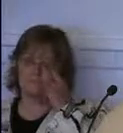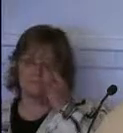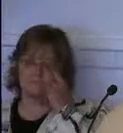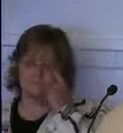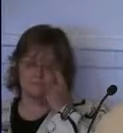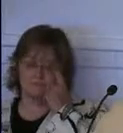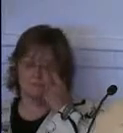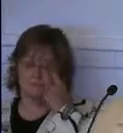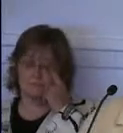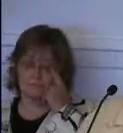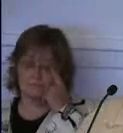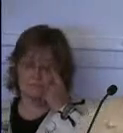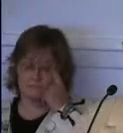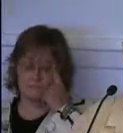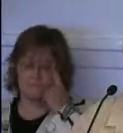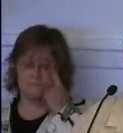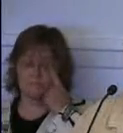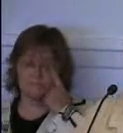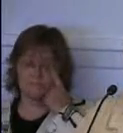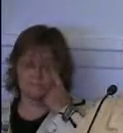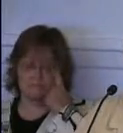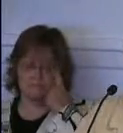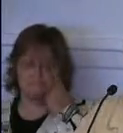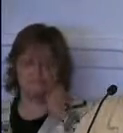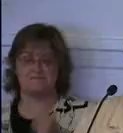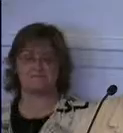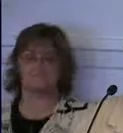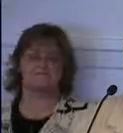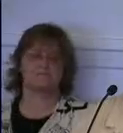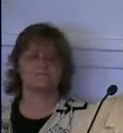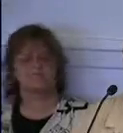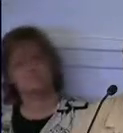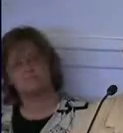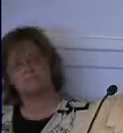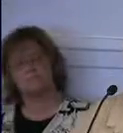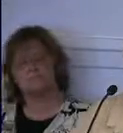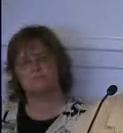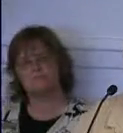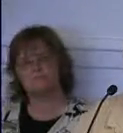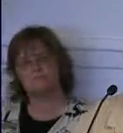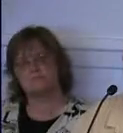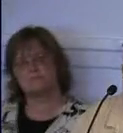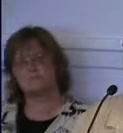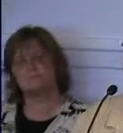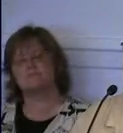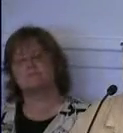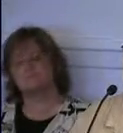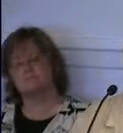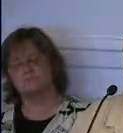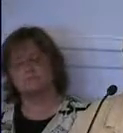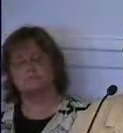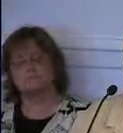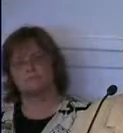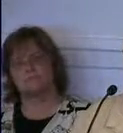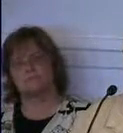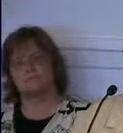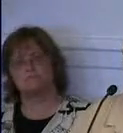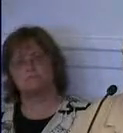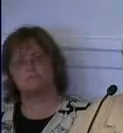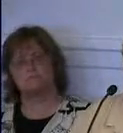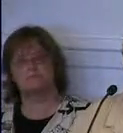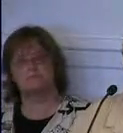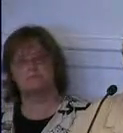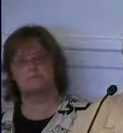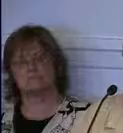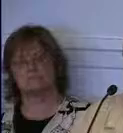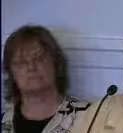All those others are up to no good. Sheep stealers, every one of them. But the